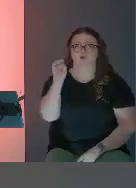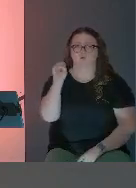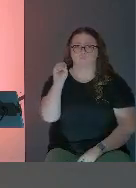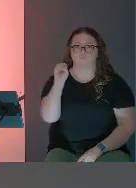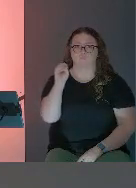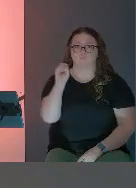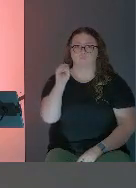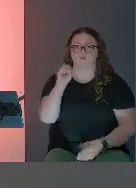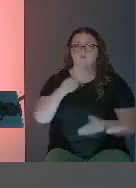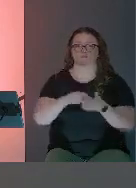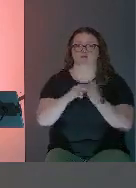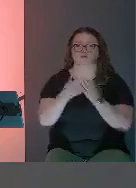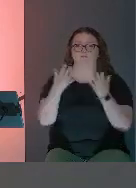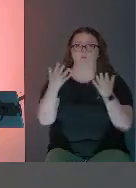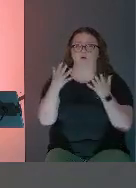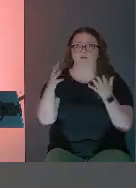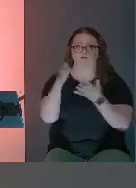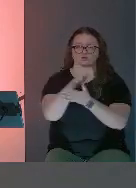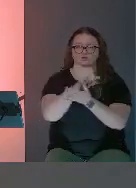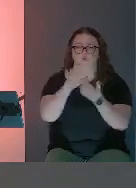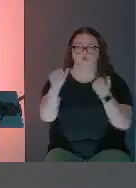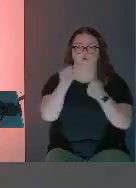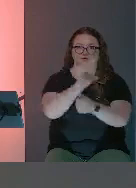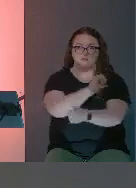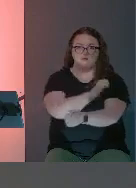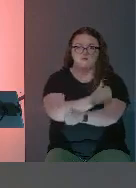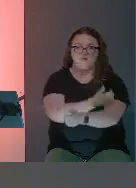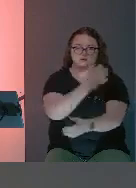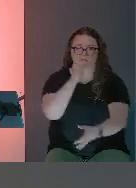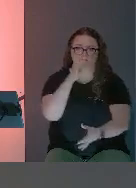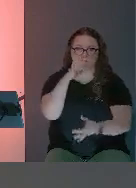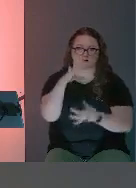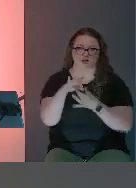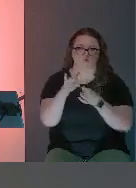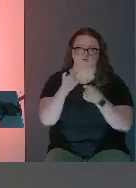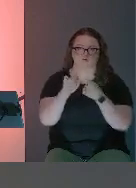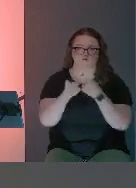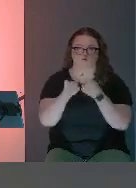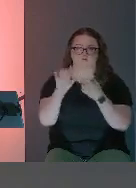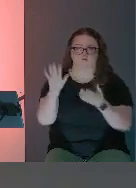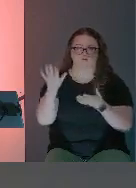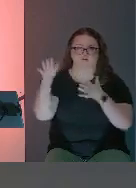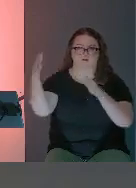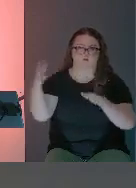says? Destroy the authority attached to chaos.